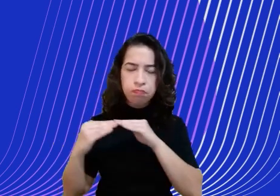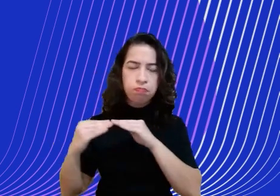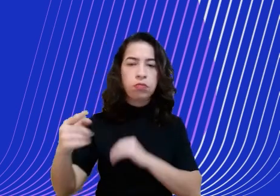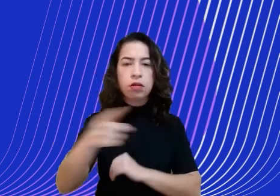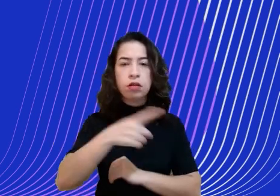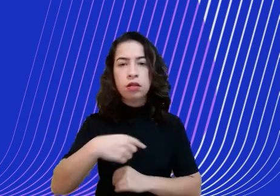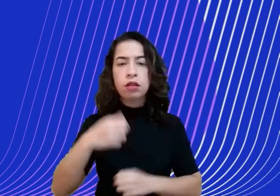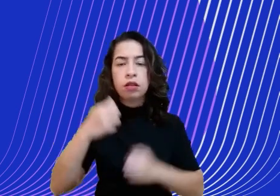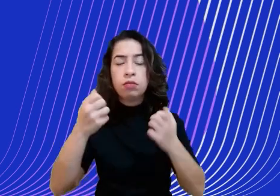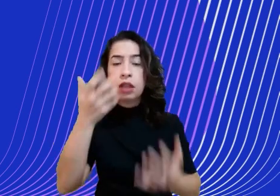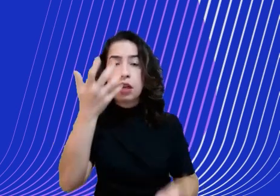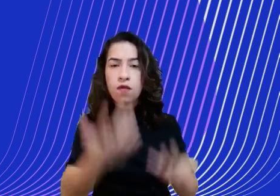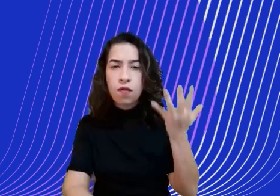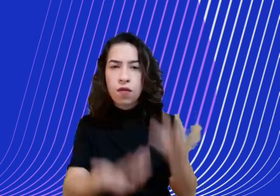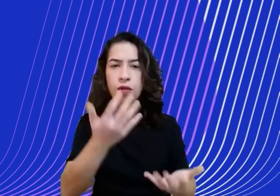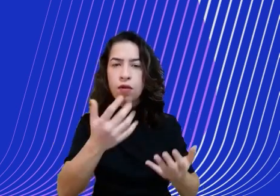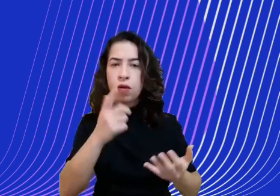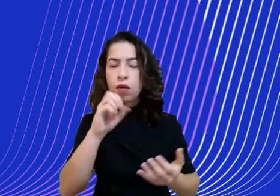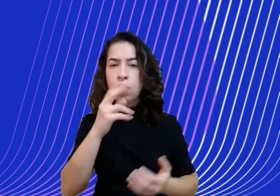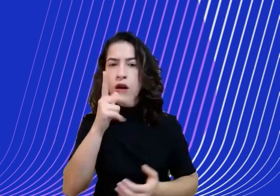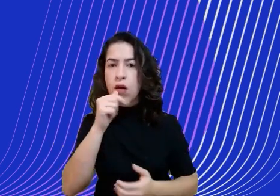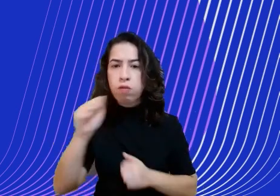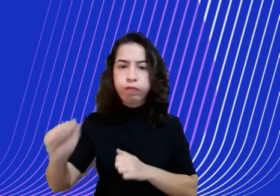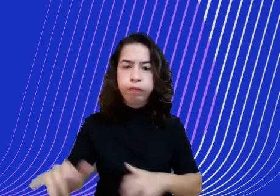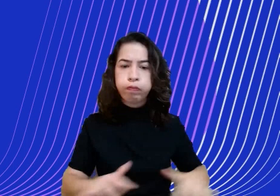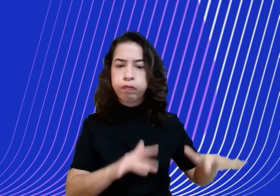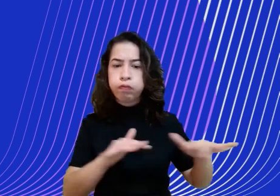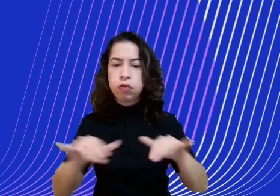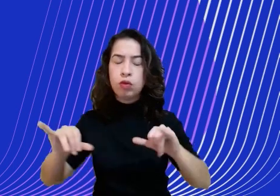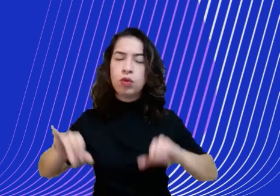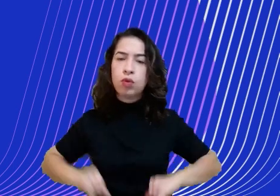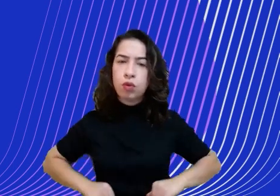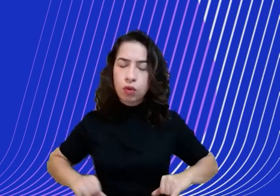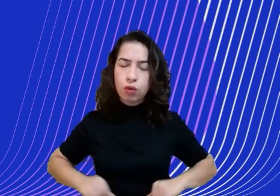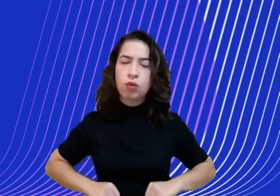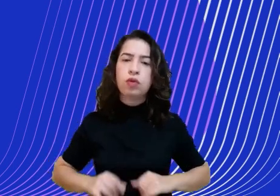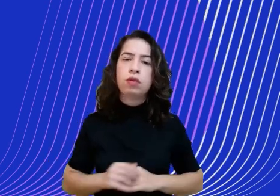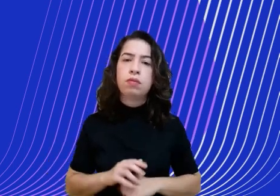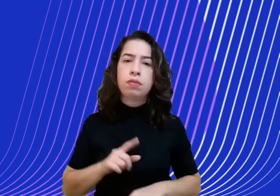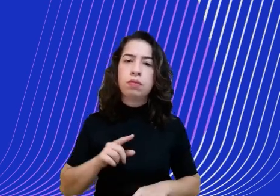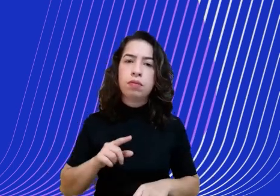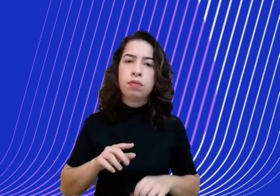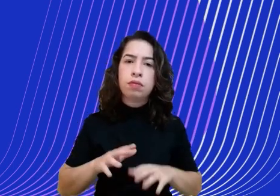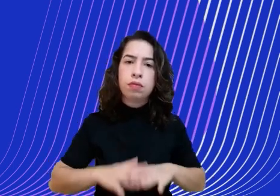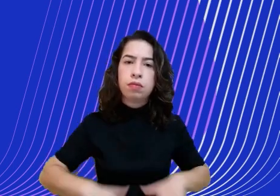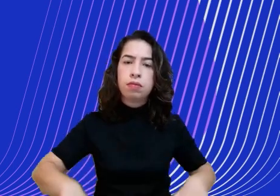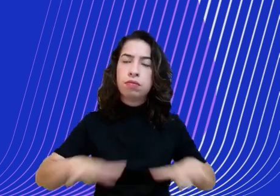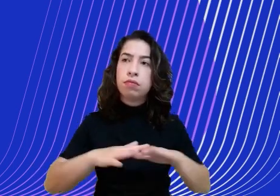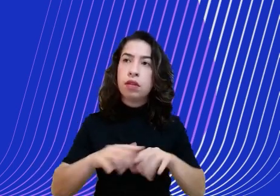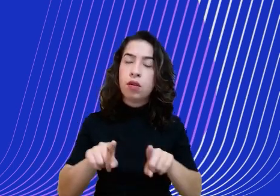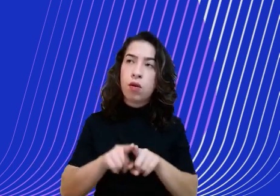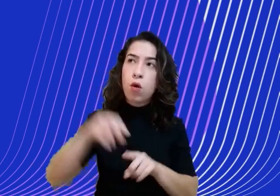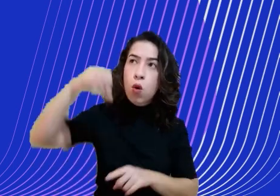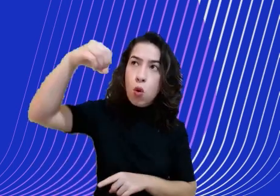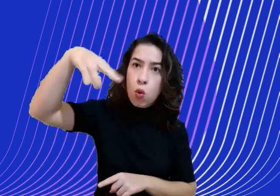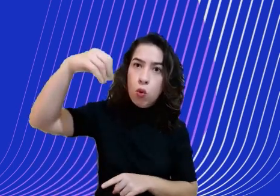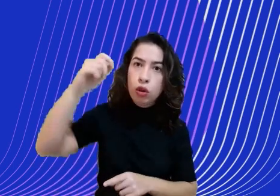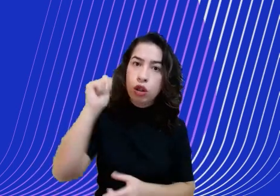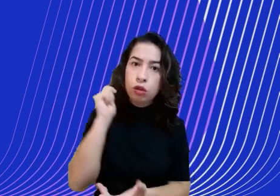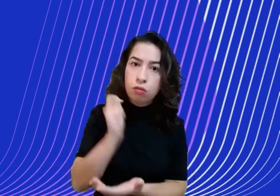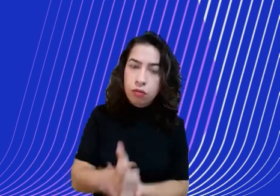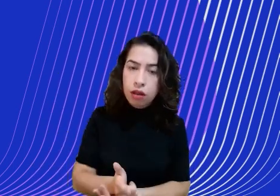about a flood, who's going to suffer is the base of the pyramid. When we talk about the bill for energy, so when we